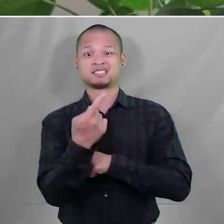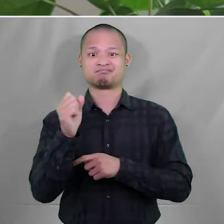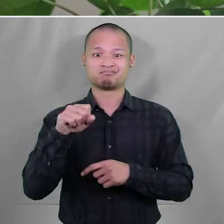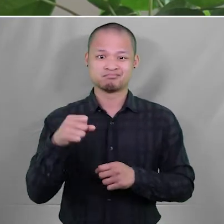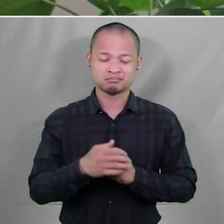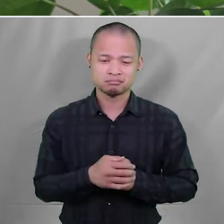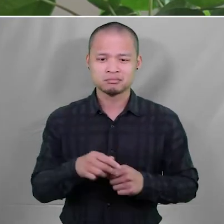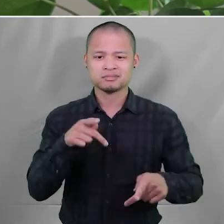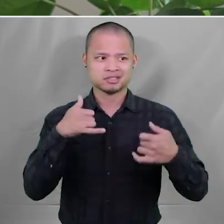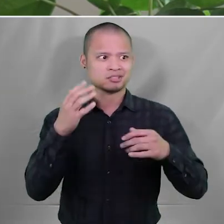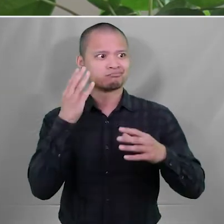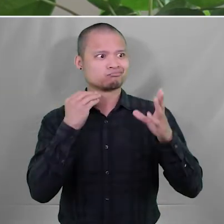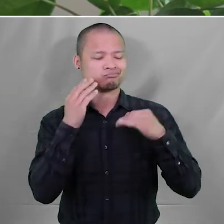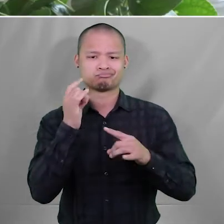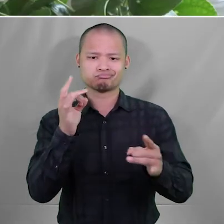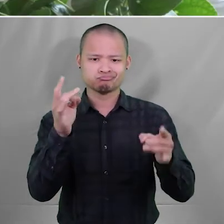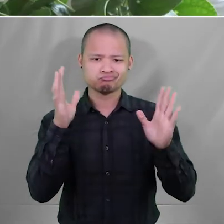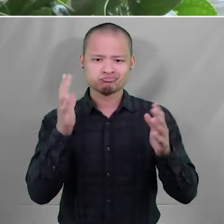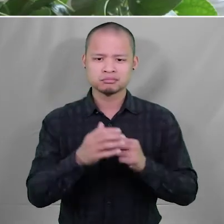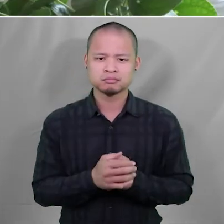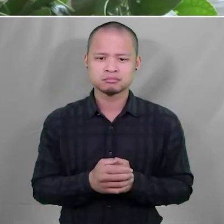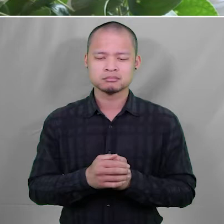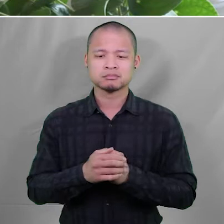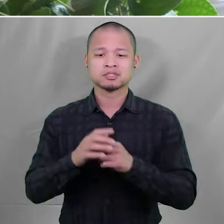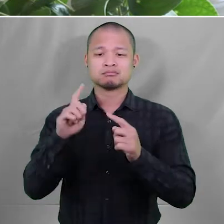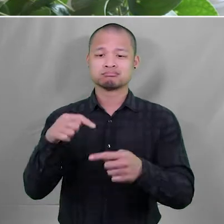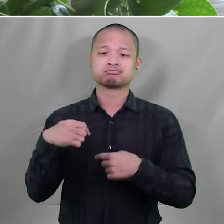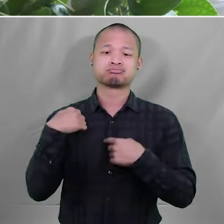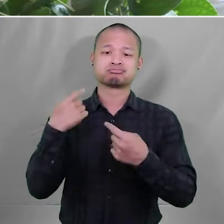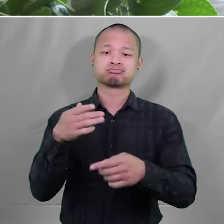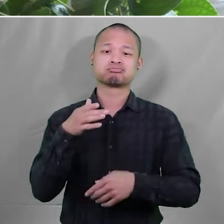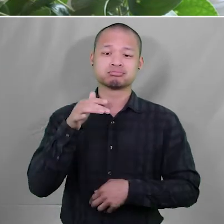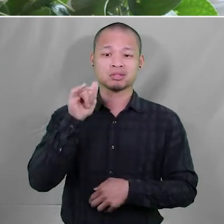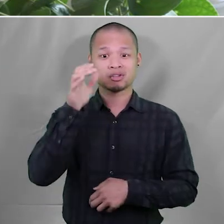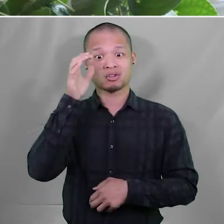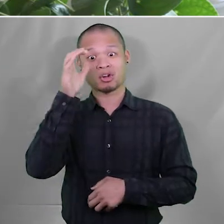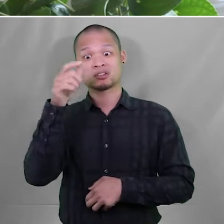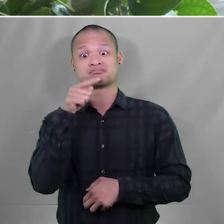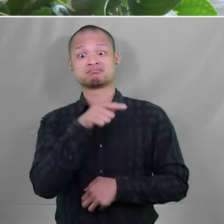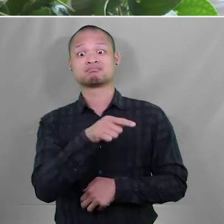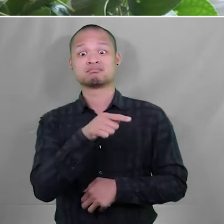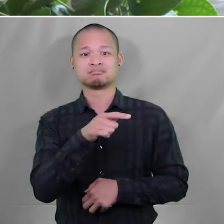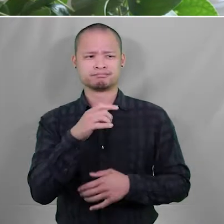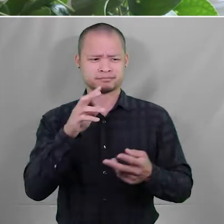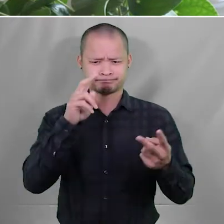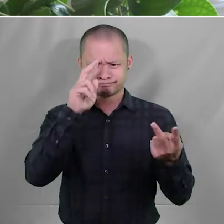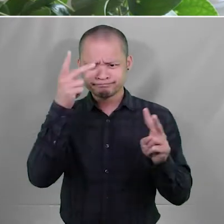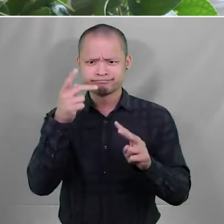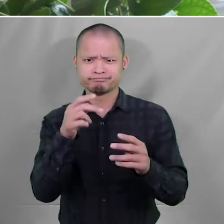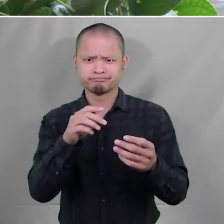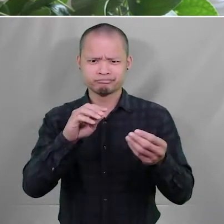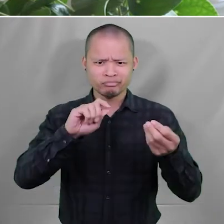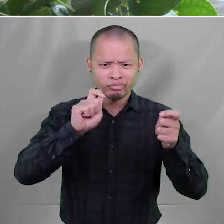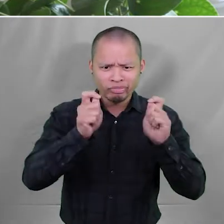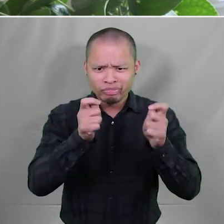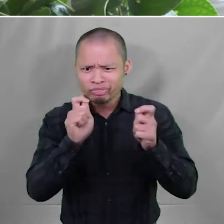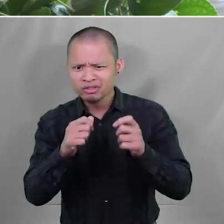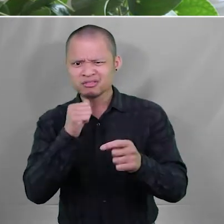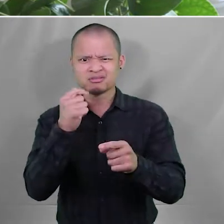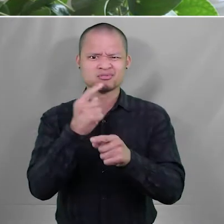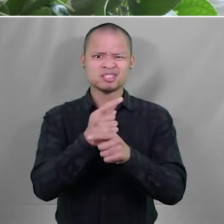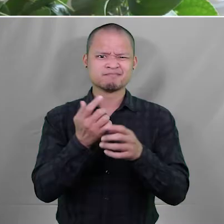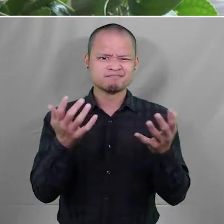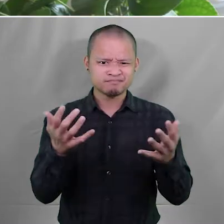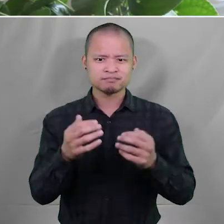still experience such treatment. So over time, this concept of duty of care has been